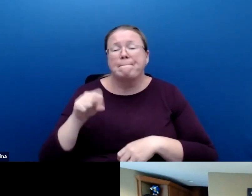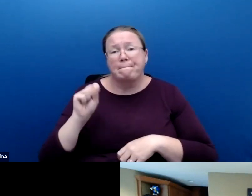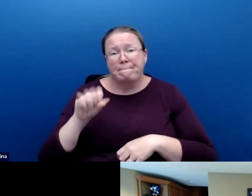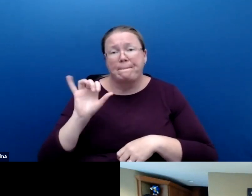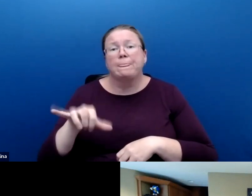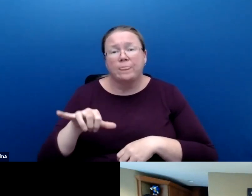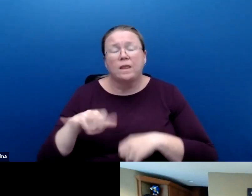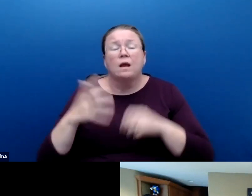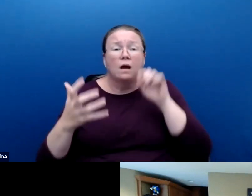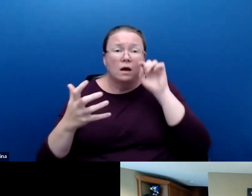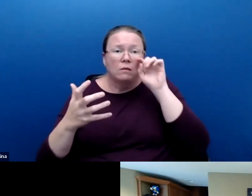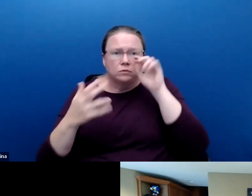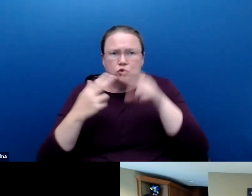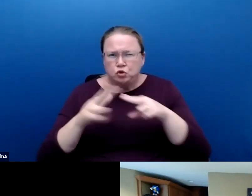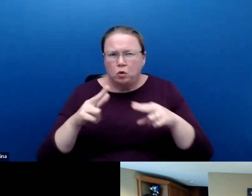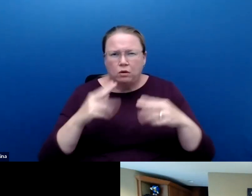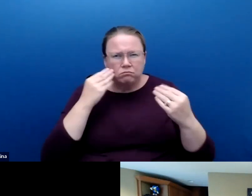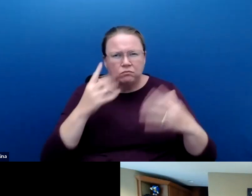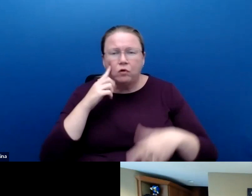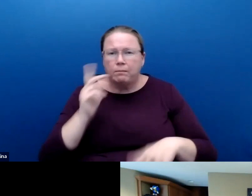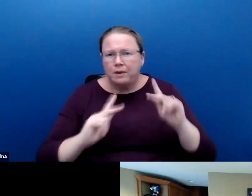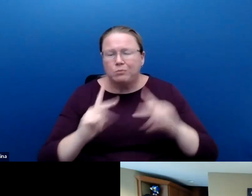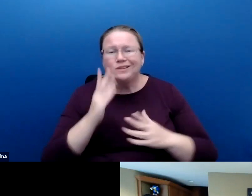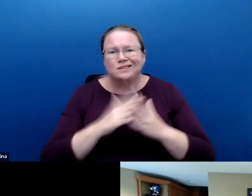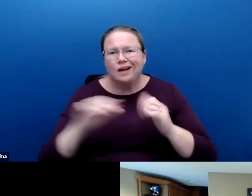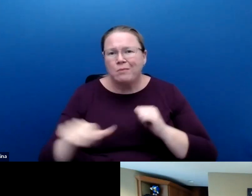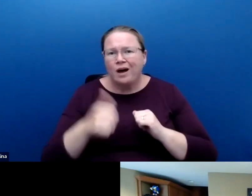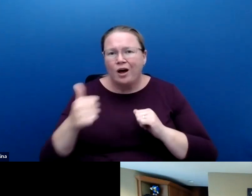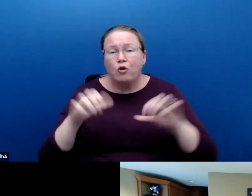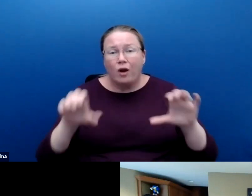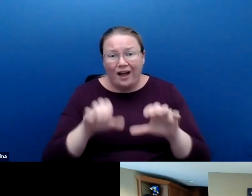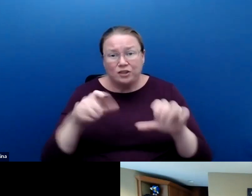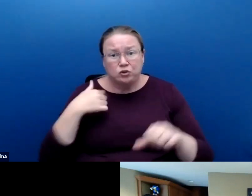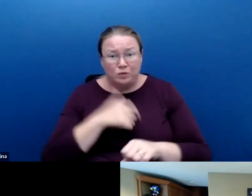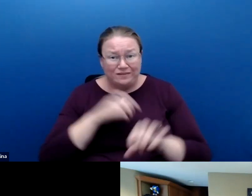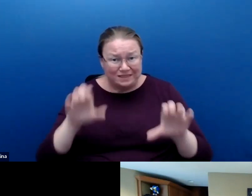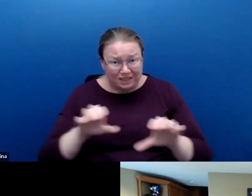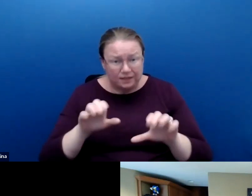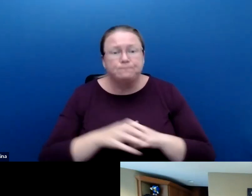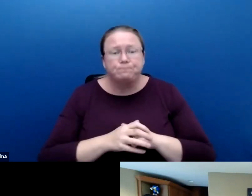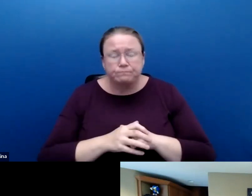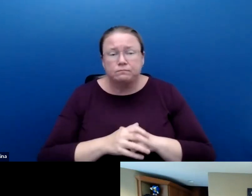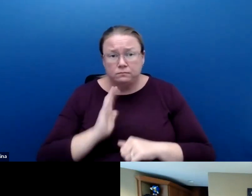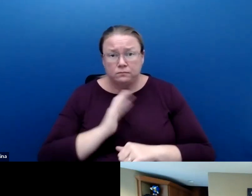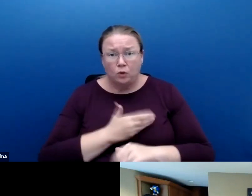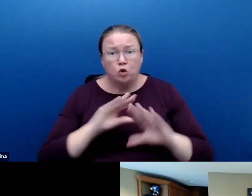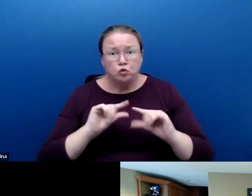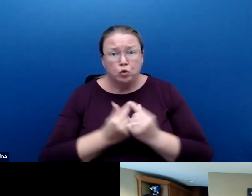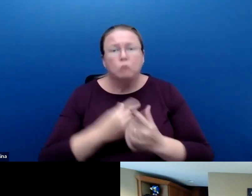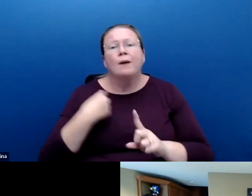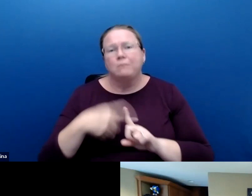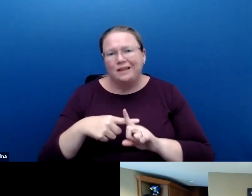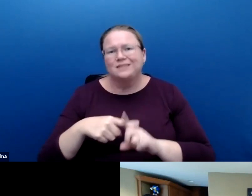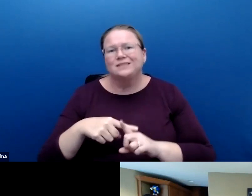Exactly. Just a quick update for folks. Some of the other actions that we have taken, our group, in addition